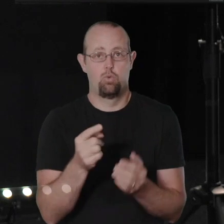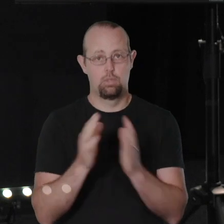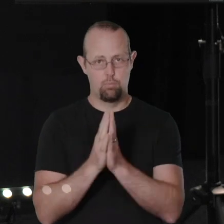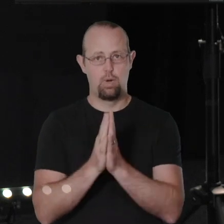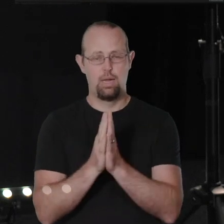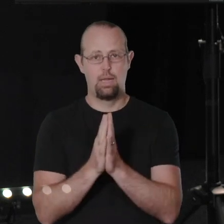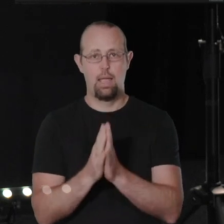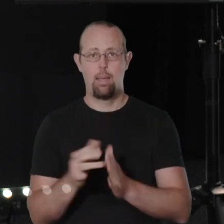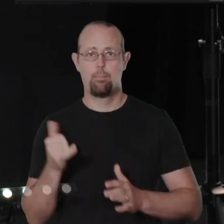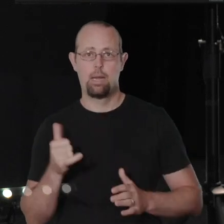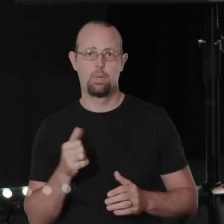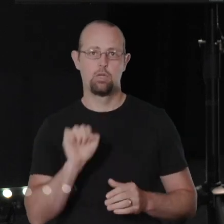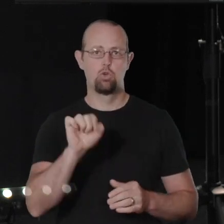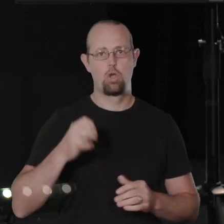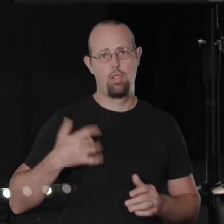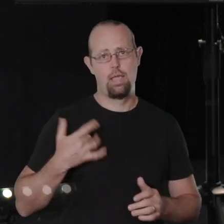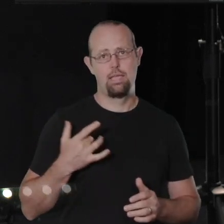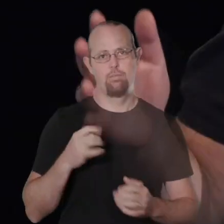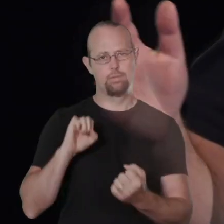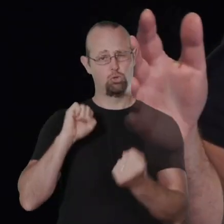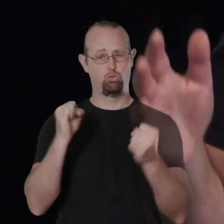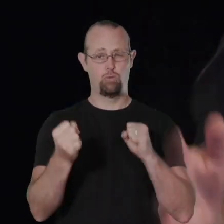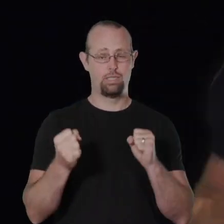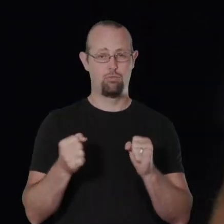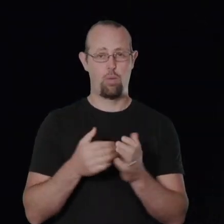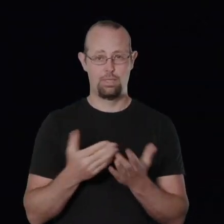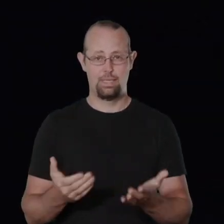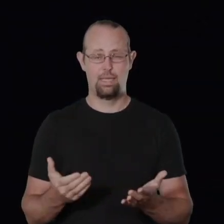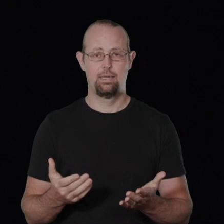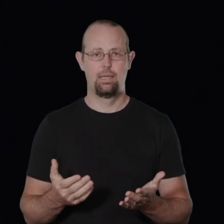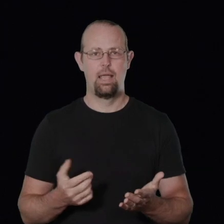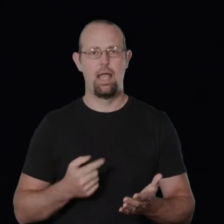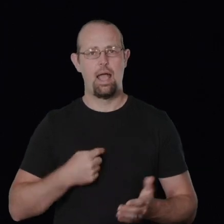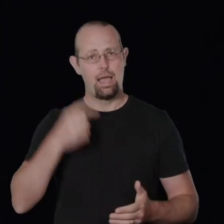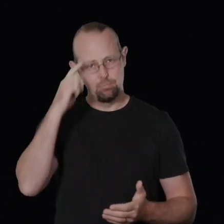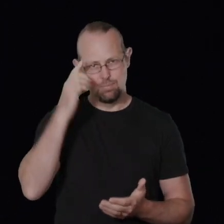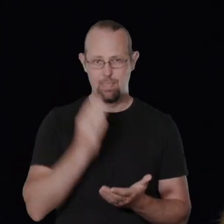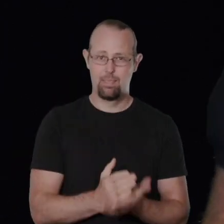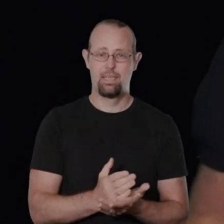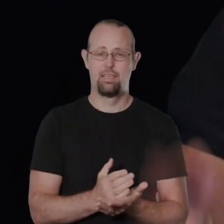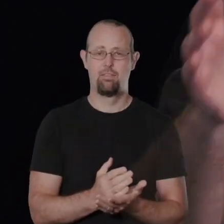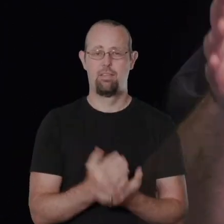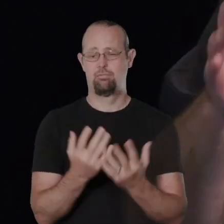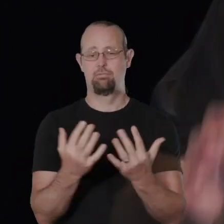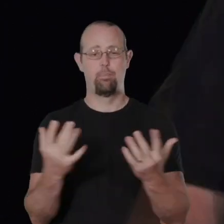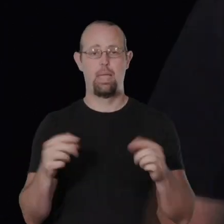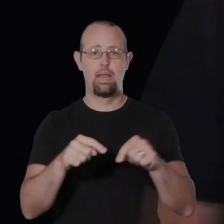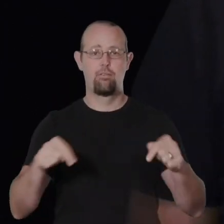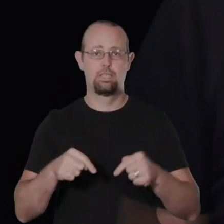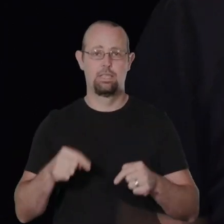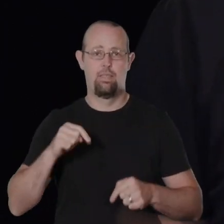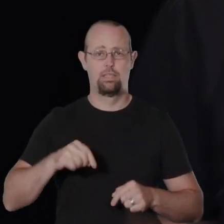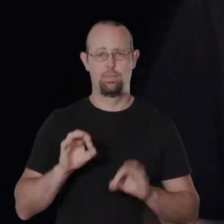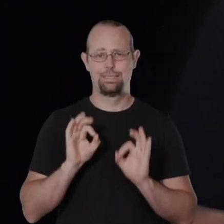where your life is transformed forever. I believe that for many of us, it will be a day, a special day